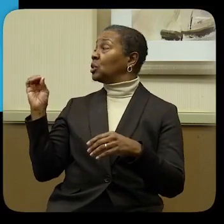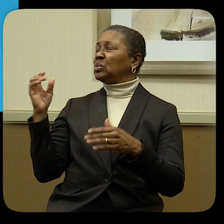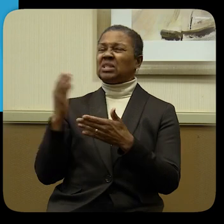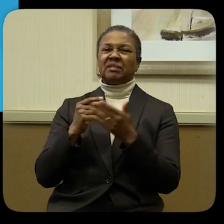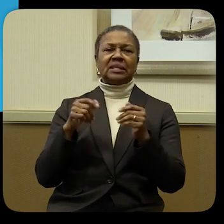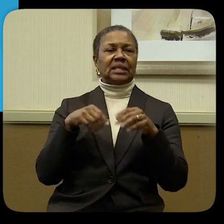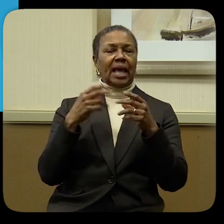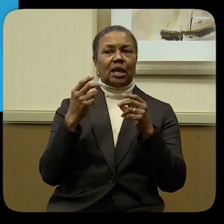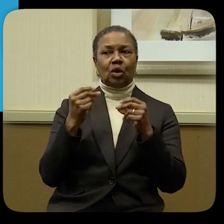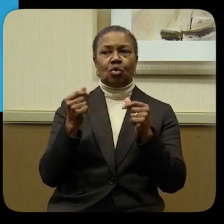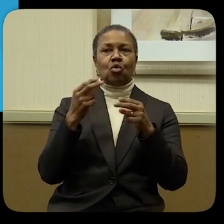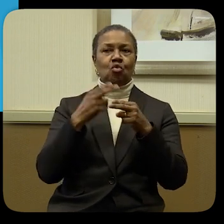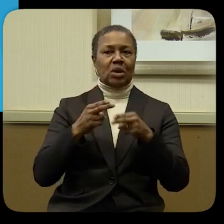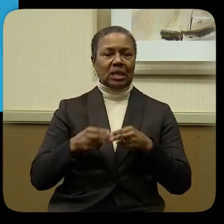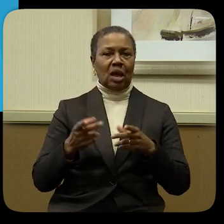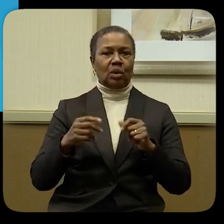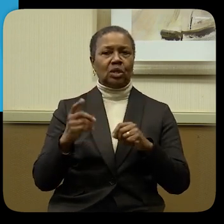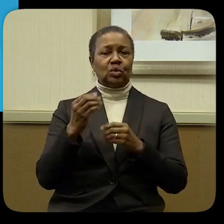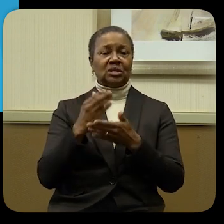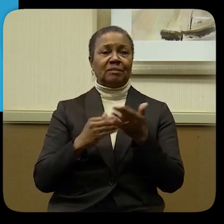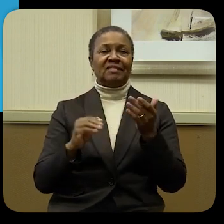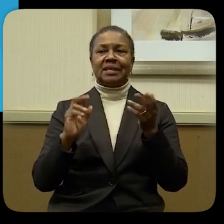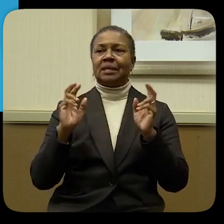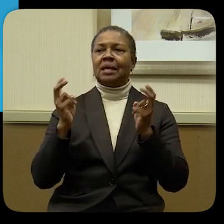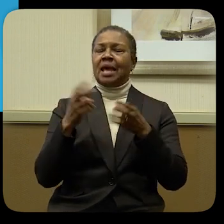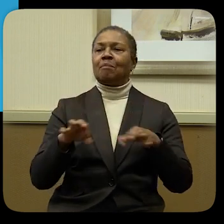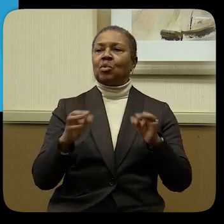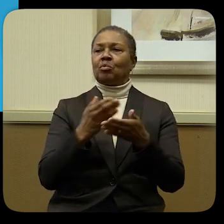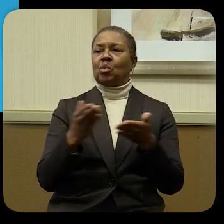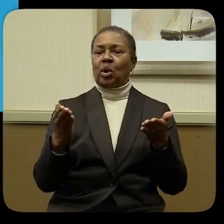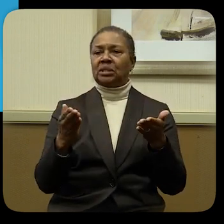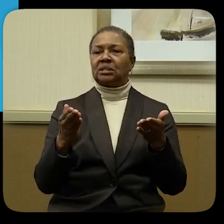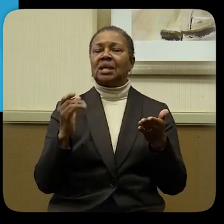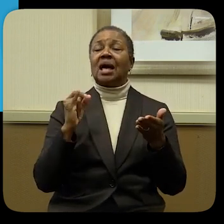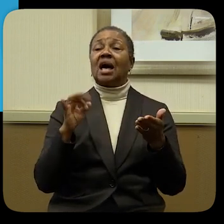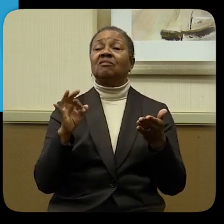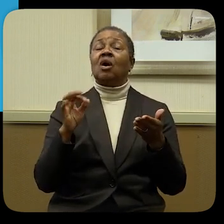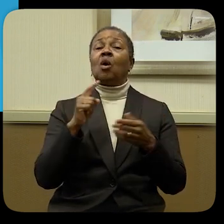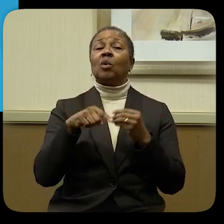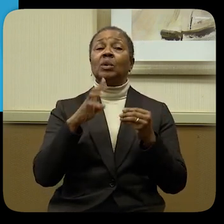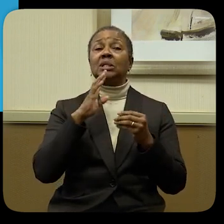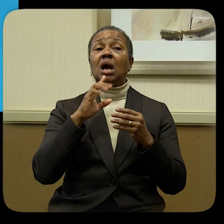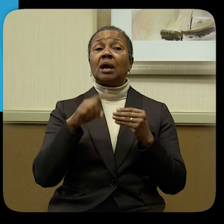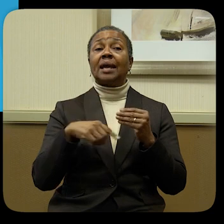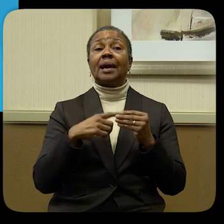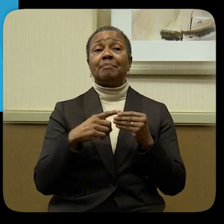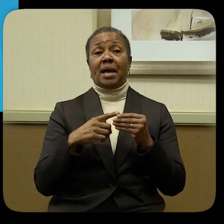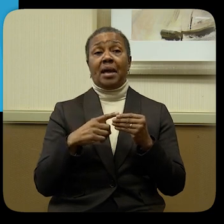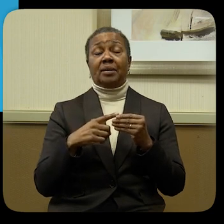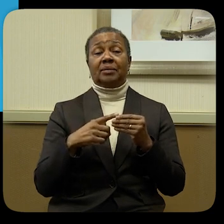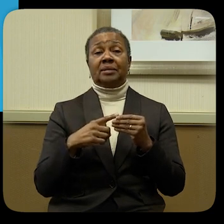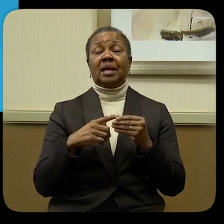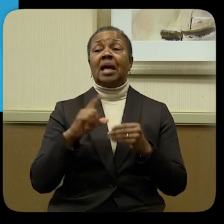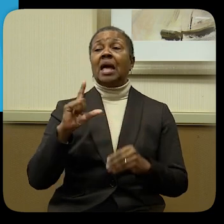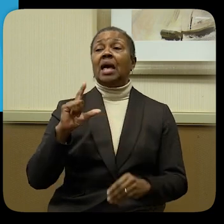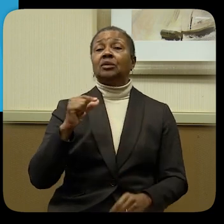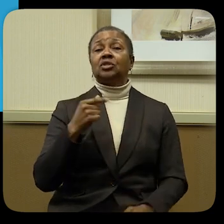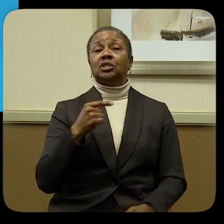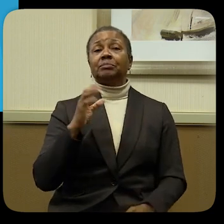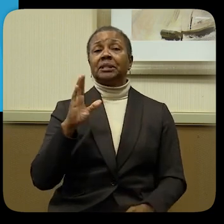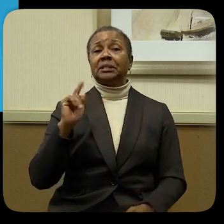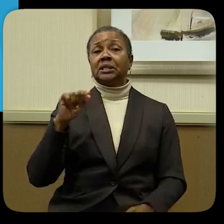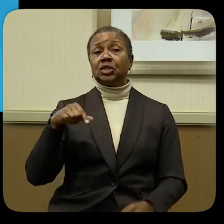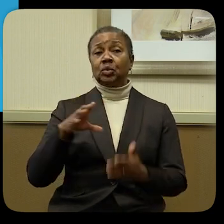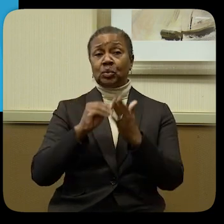of quickly, but just wanted to do some of the highlights of when we're talking about LGBTQ